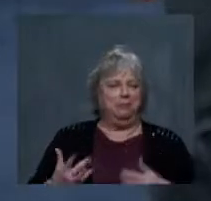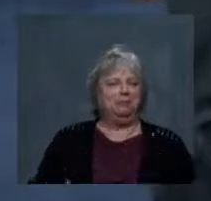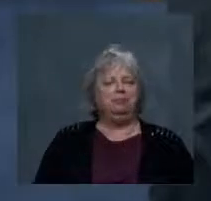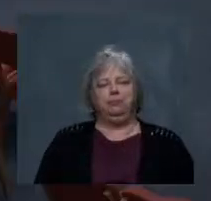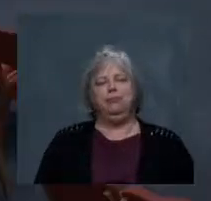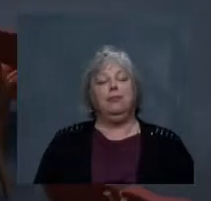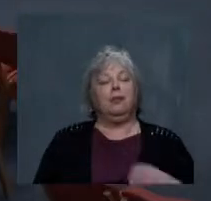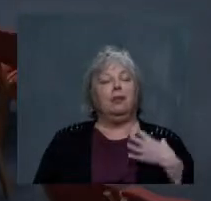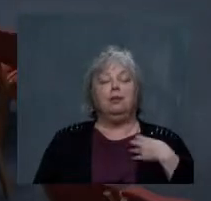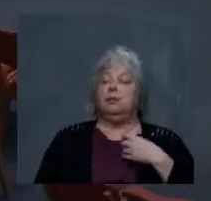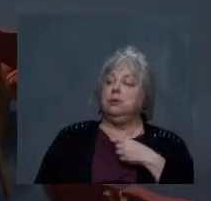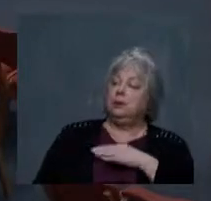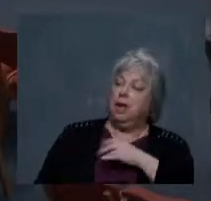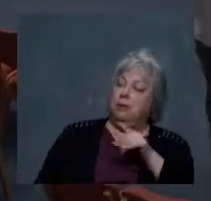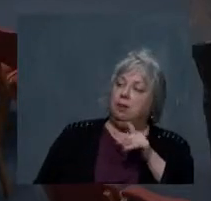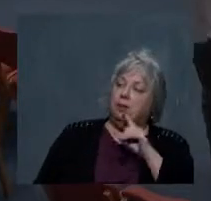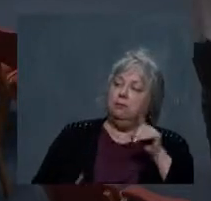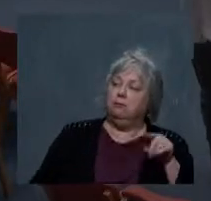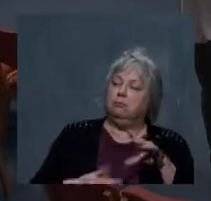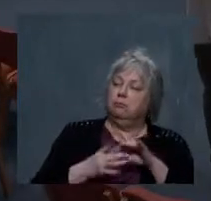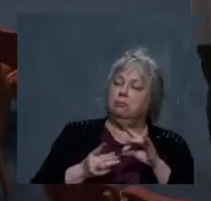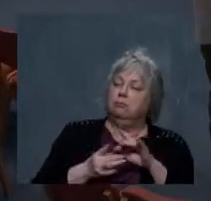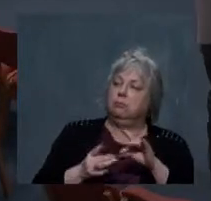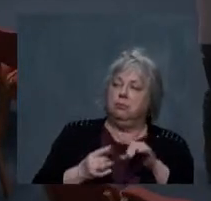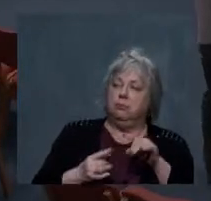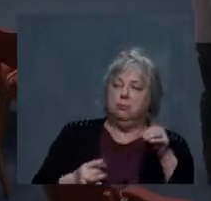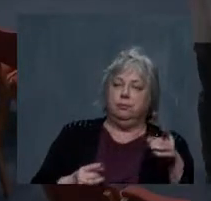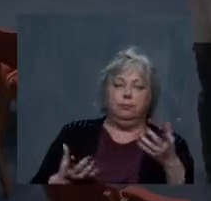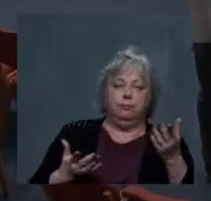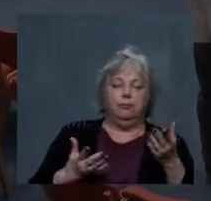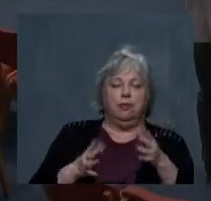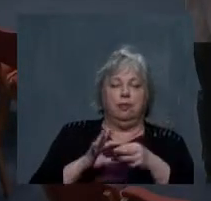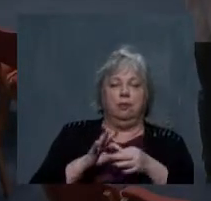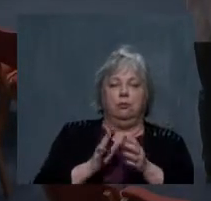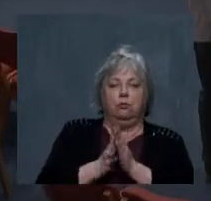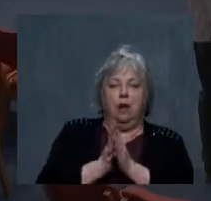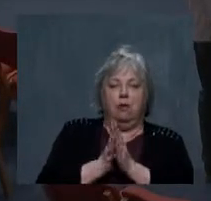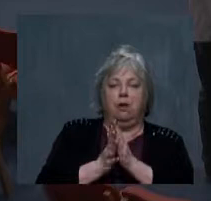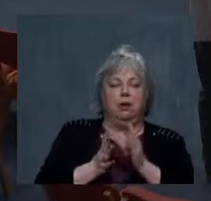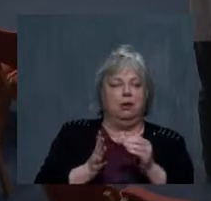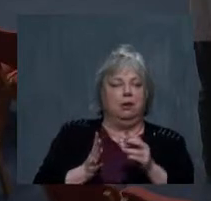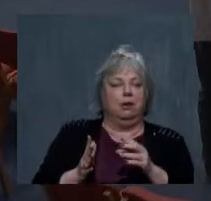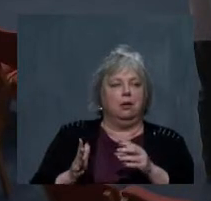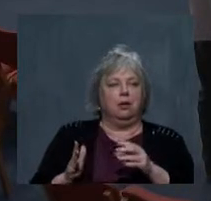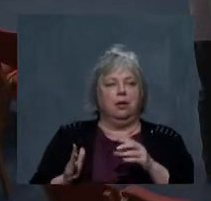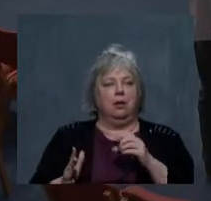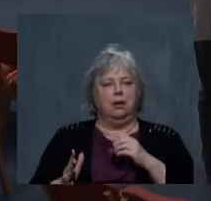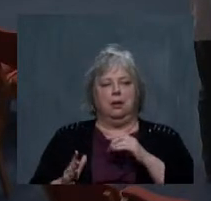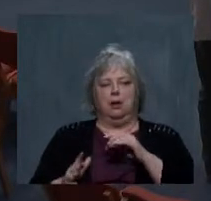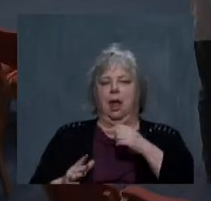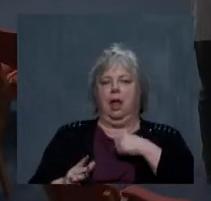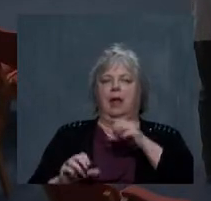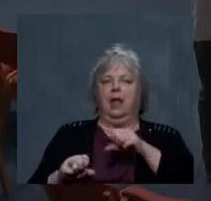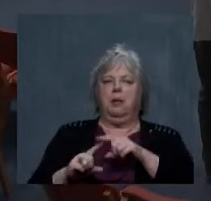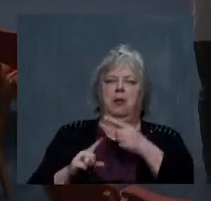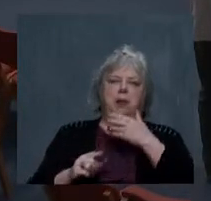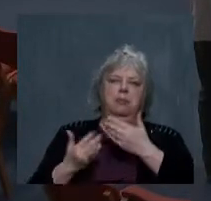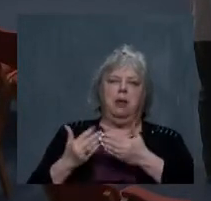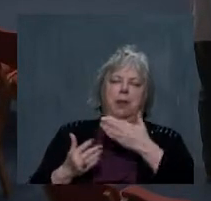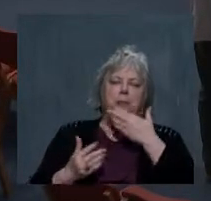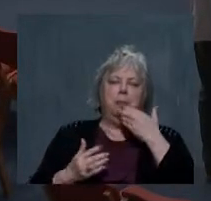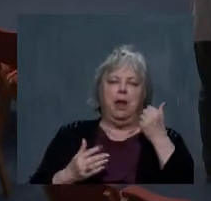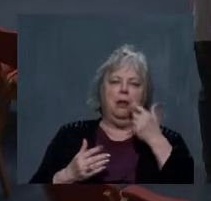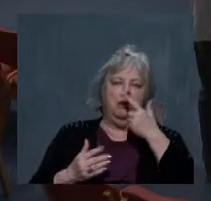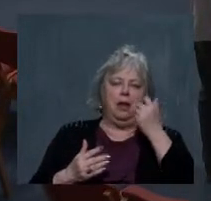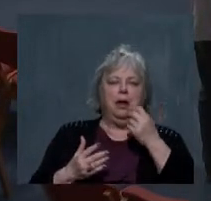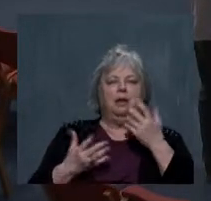Staff, would you like to speak to that in terms of traffic? I can, but it might be better if you just come by, since the commission